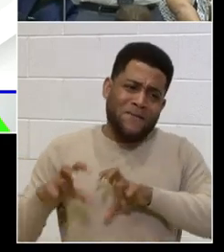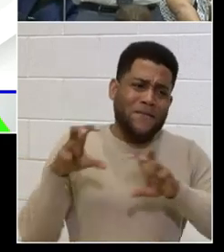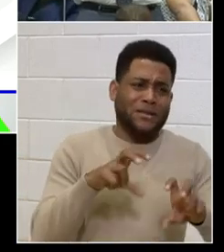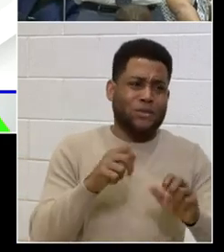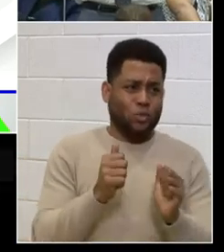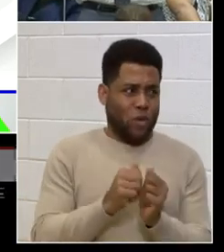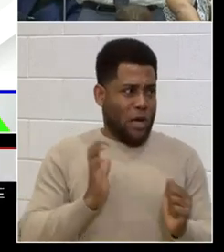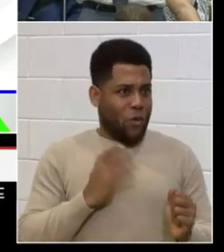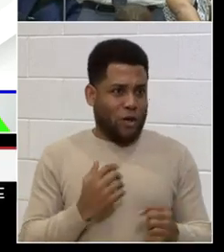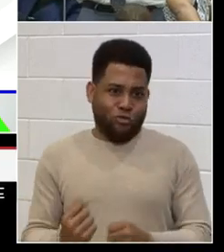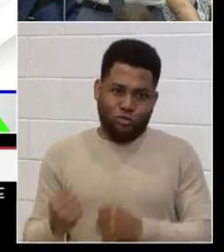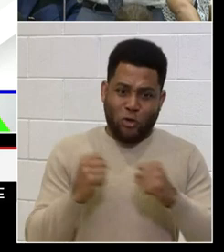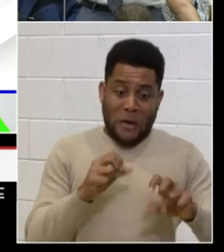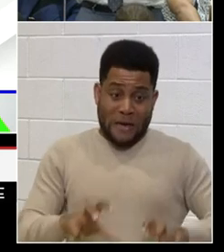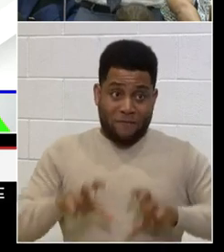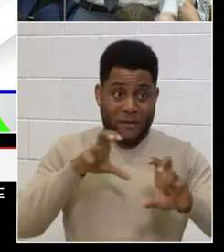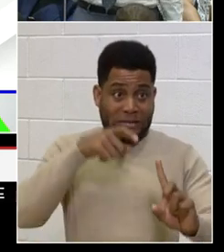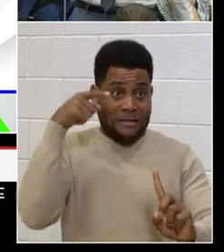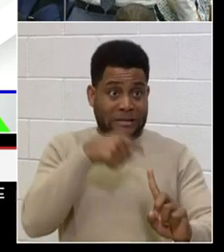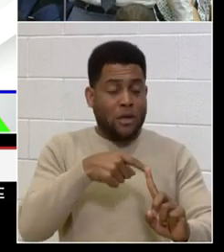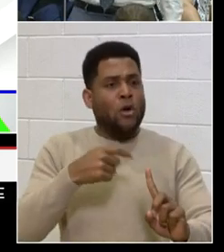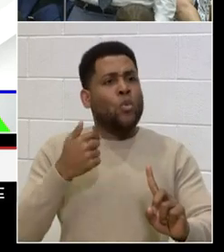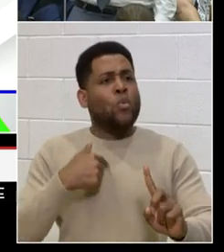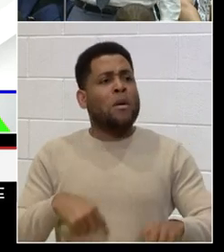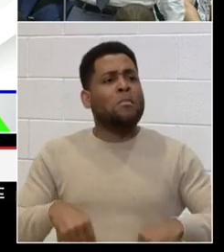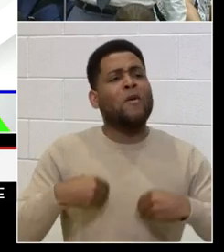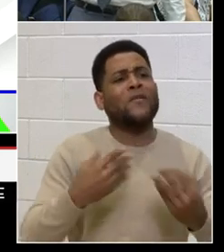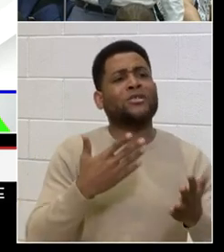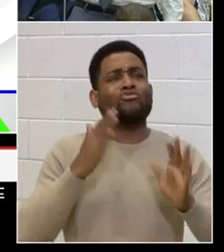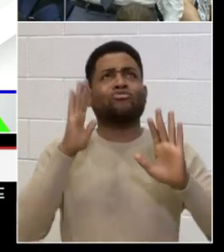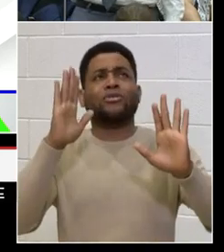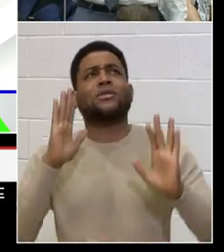we continue to deliver incredible results?